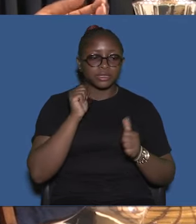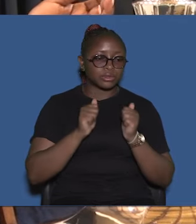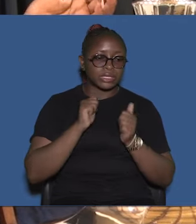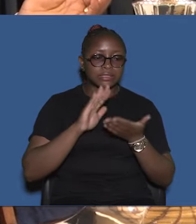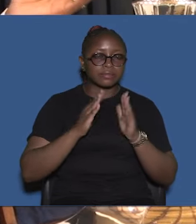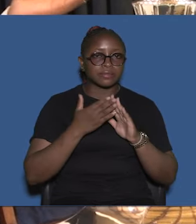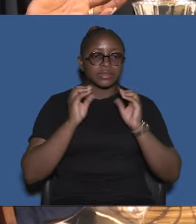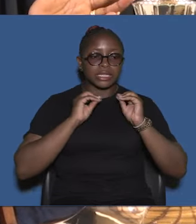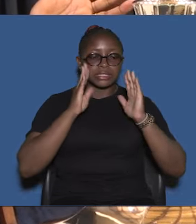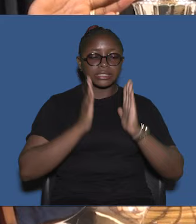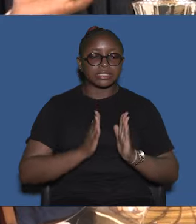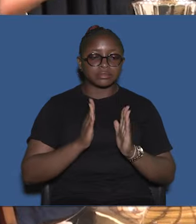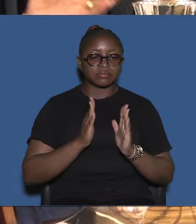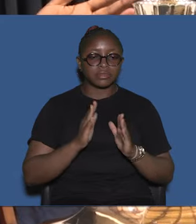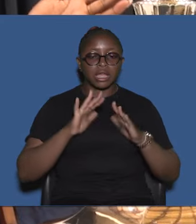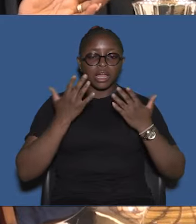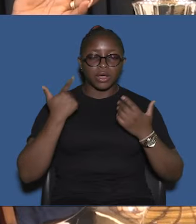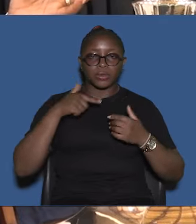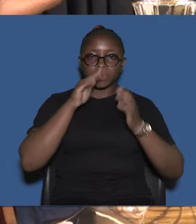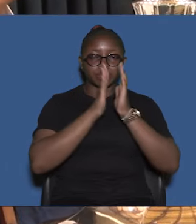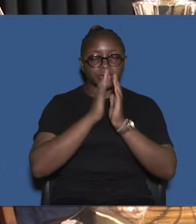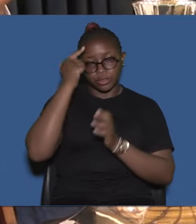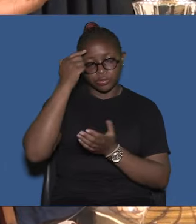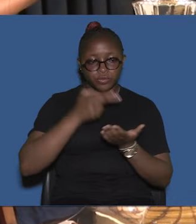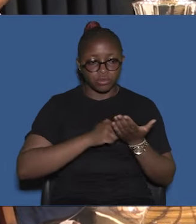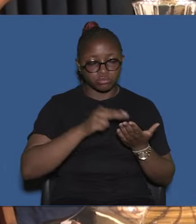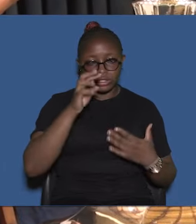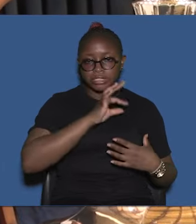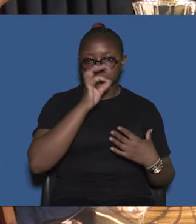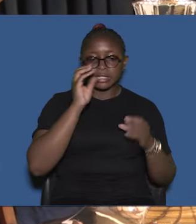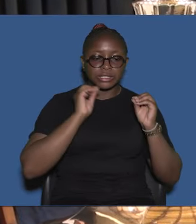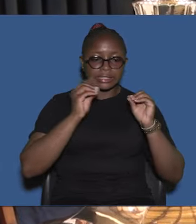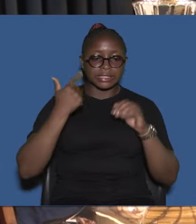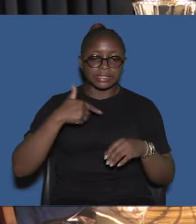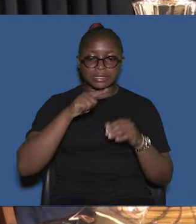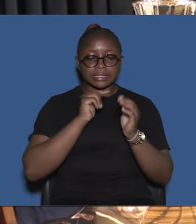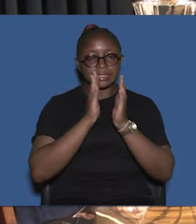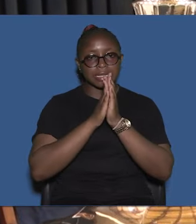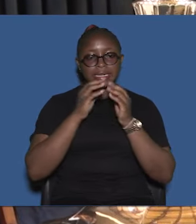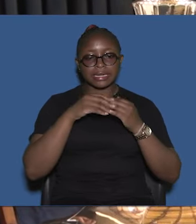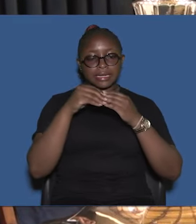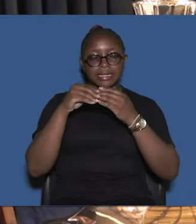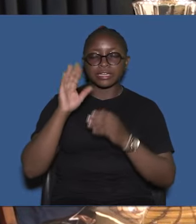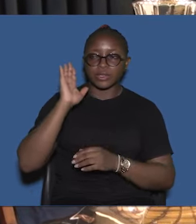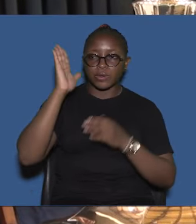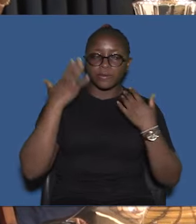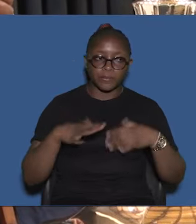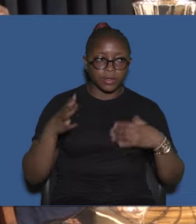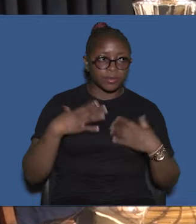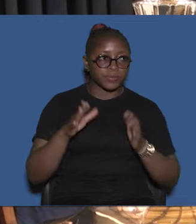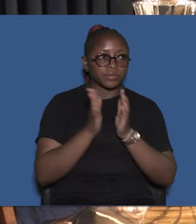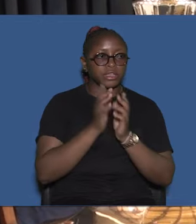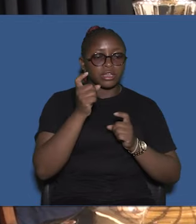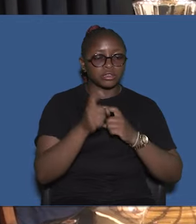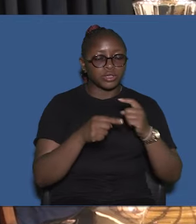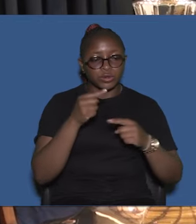pray for Holy Spirit to teach us and guide your people and continue to give us wisdom to